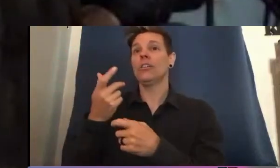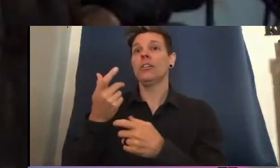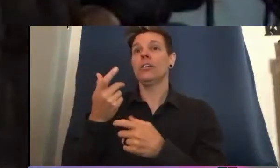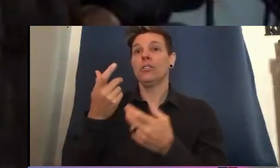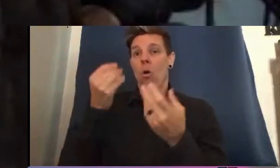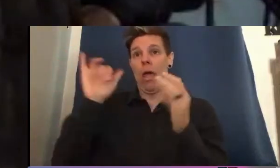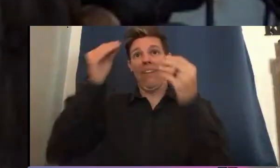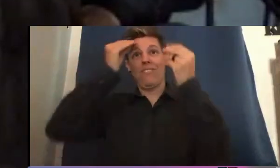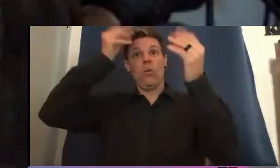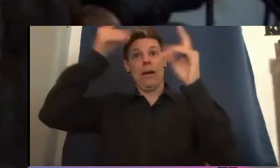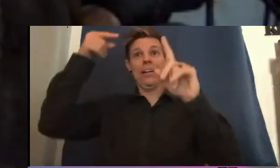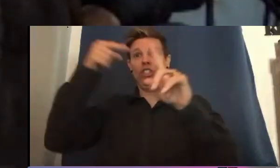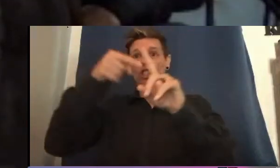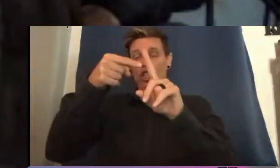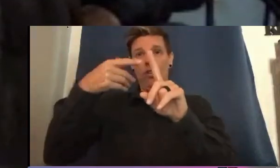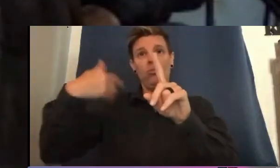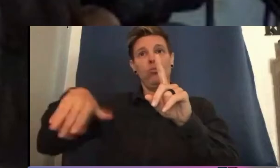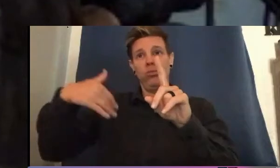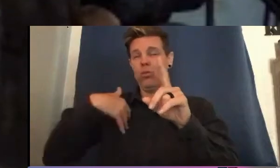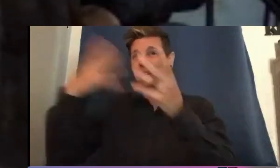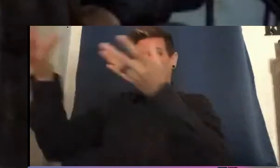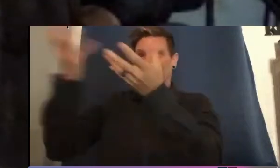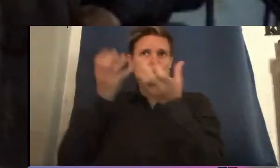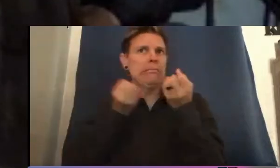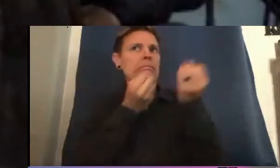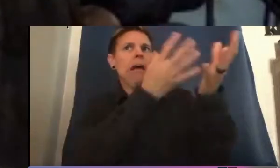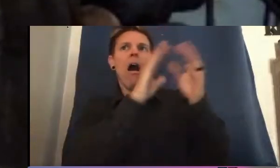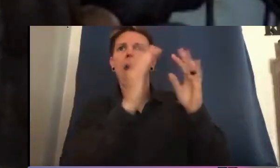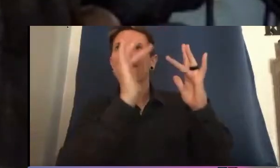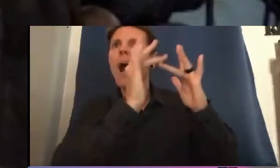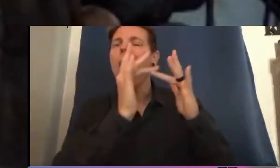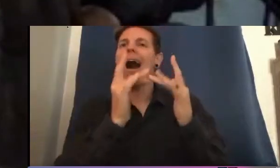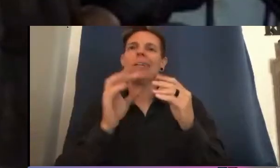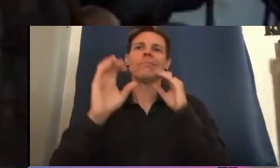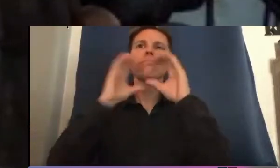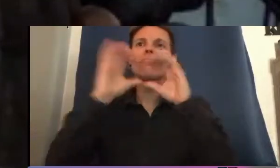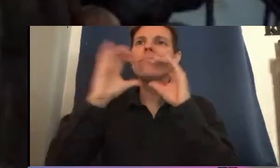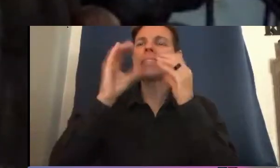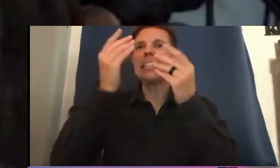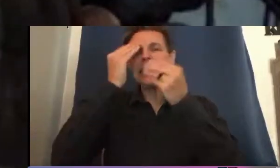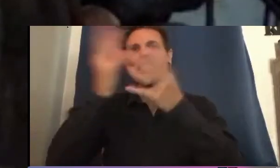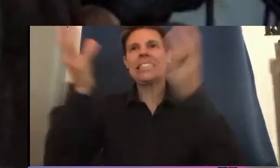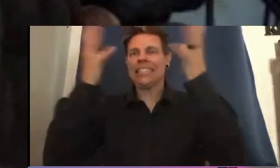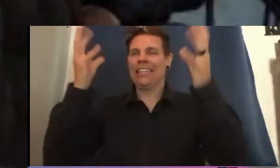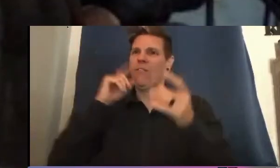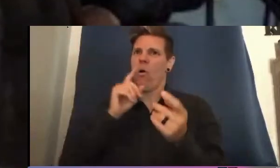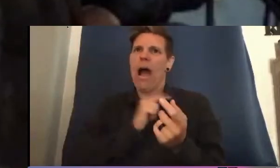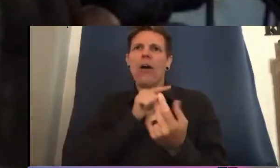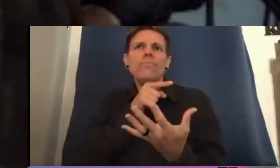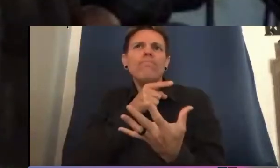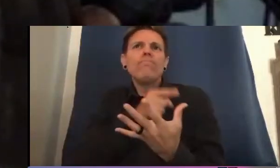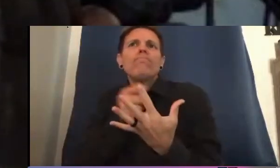to be informed with hyperlocal data and what's happening here as we can provide it.